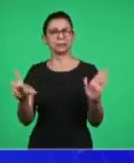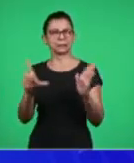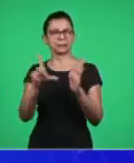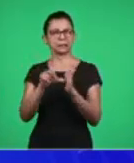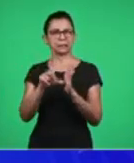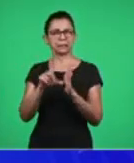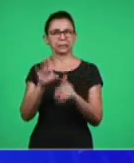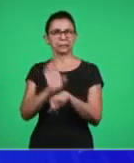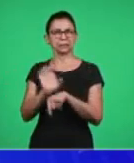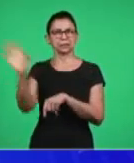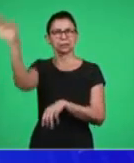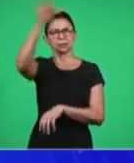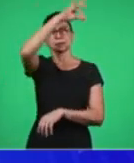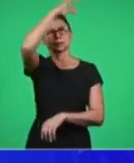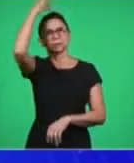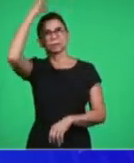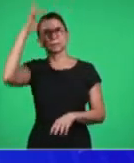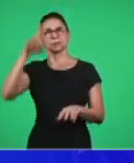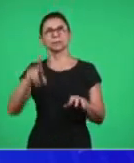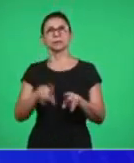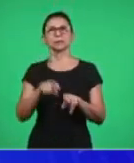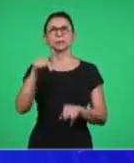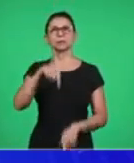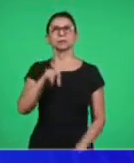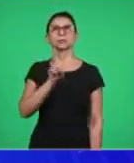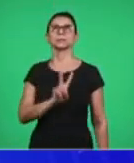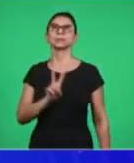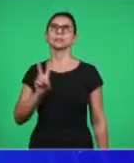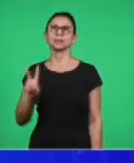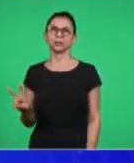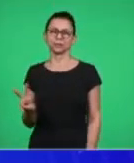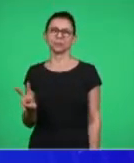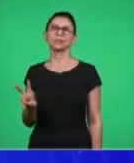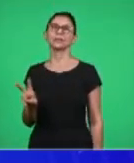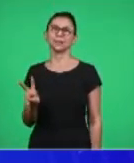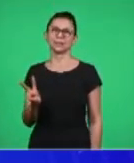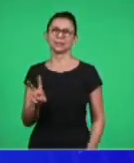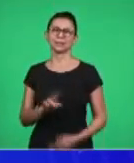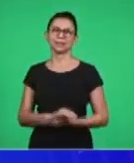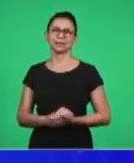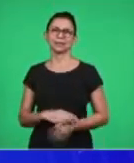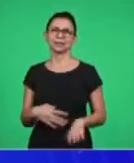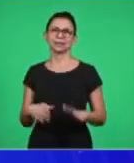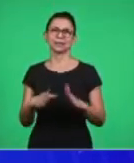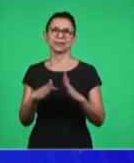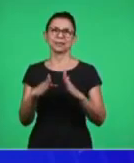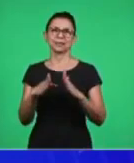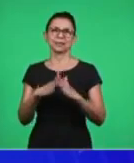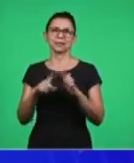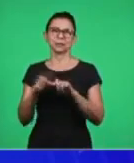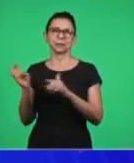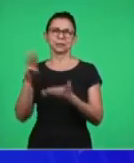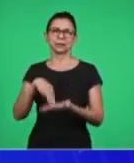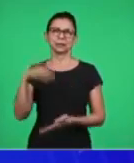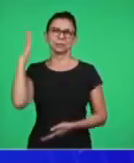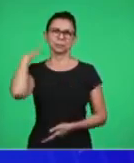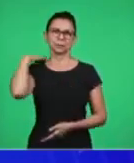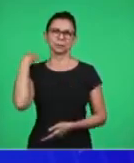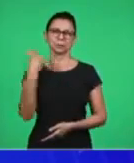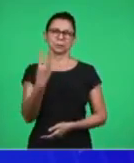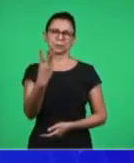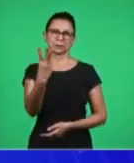Espírito Santo, also in Vila Velha, in Espírito Santo, with the brethren from the Church of Praia da Costa 3 and Cruz do Campo